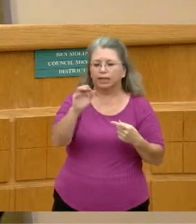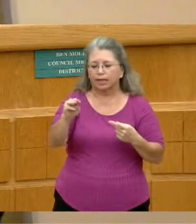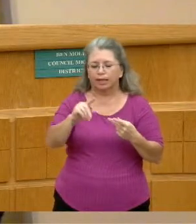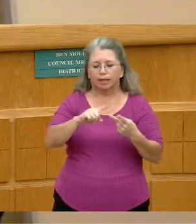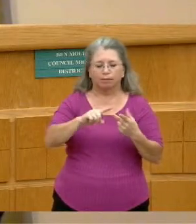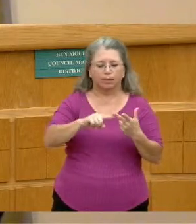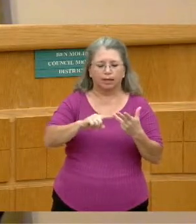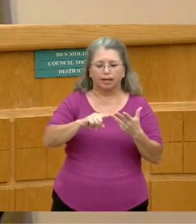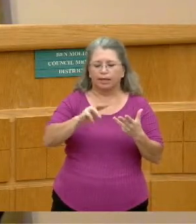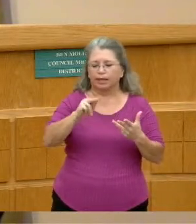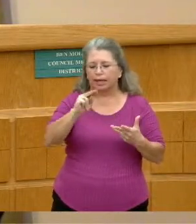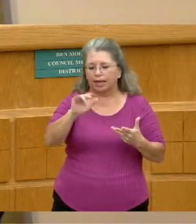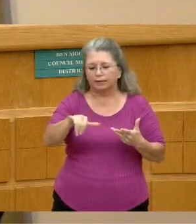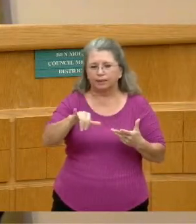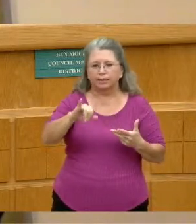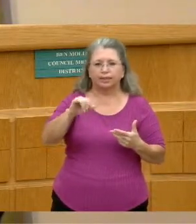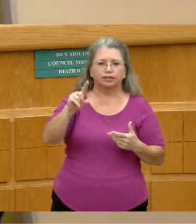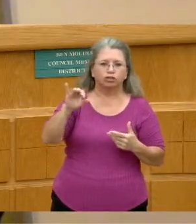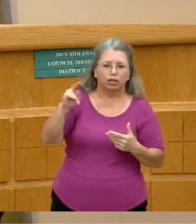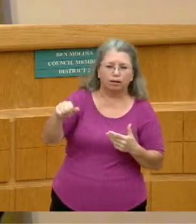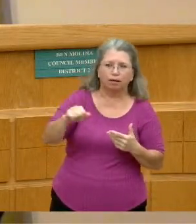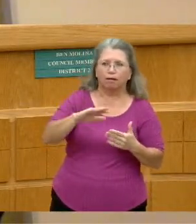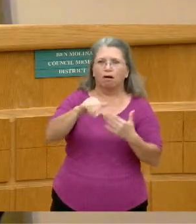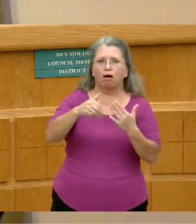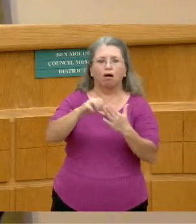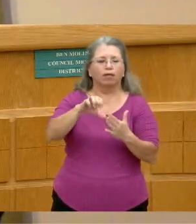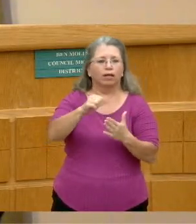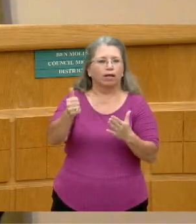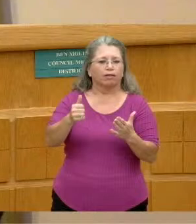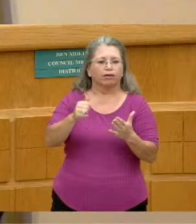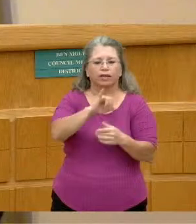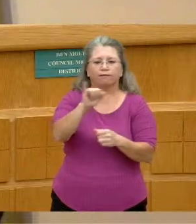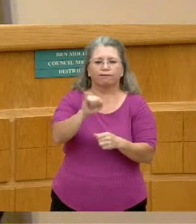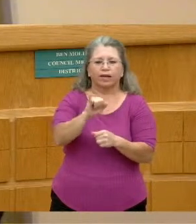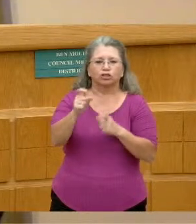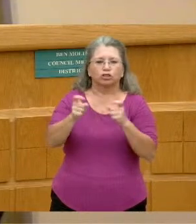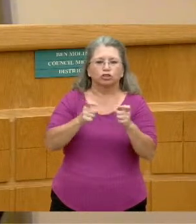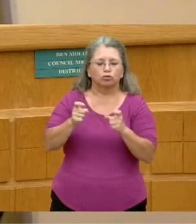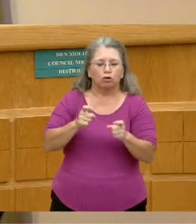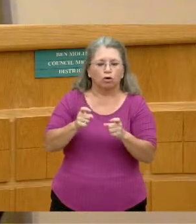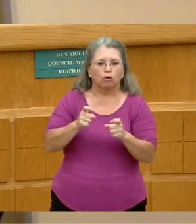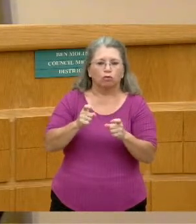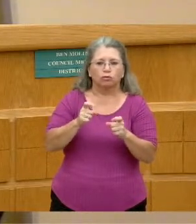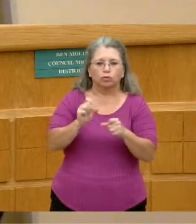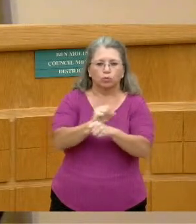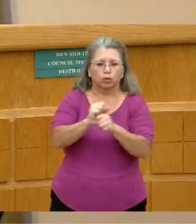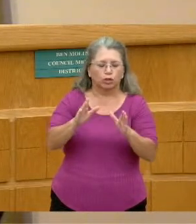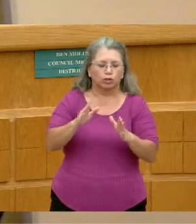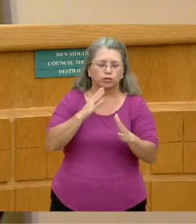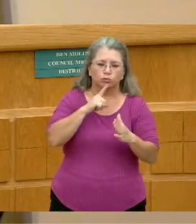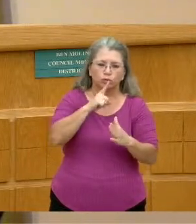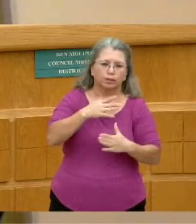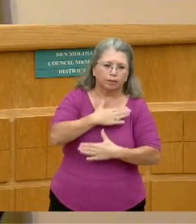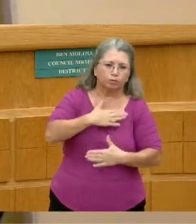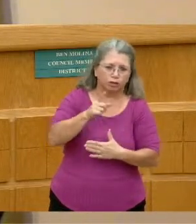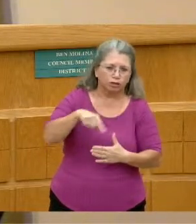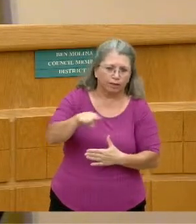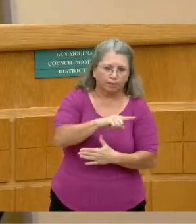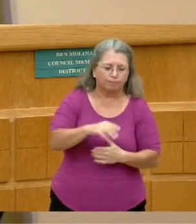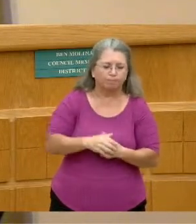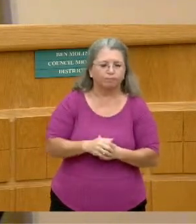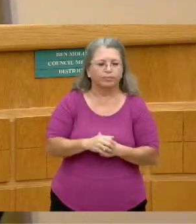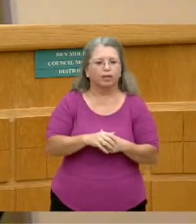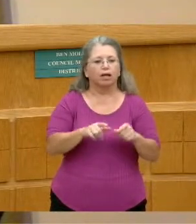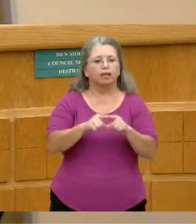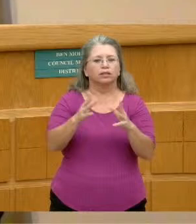Gina, and all the other nurse practitioners, infection control practitioners. We appreciate you so much. I also want to say thank you to